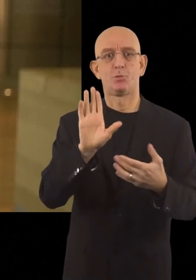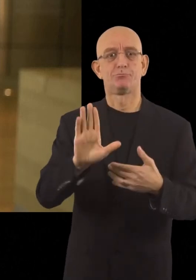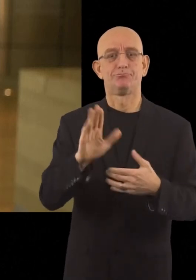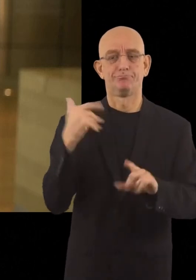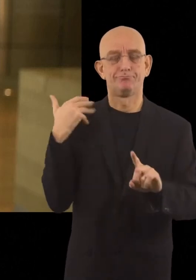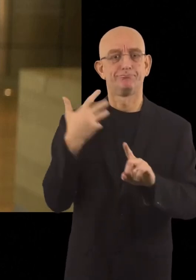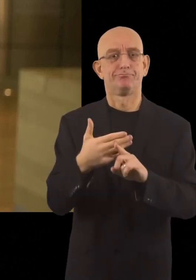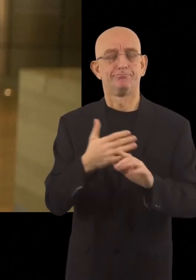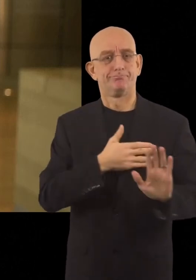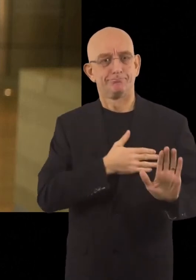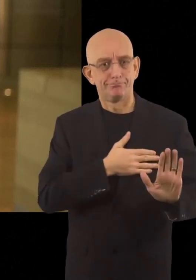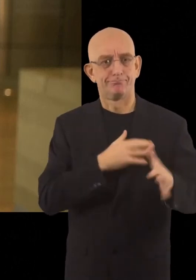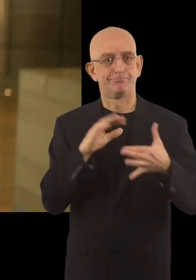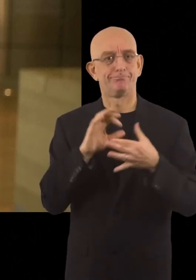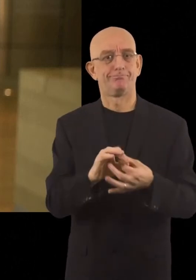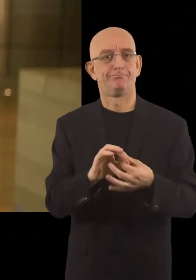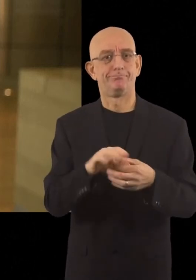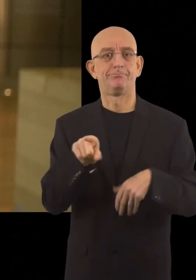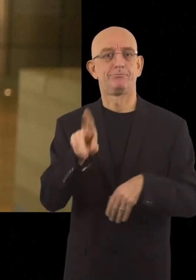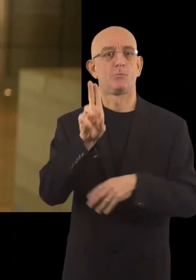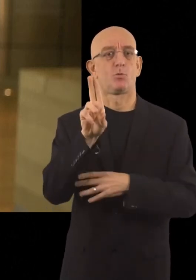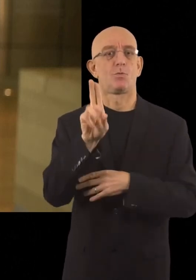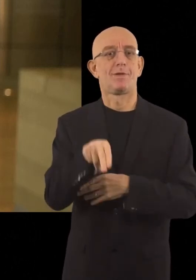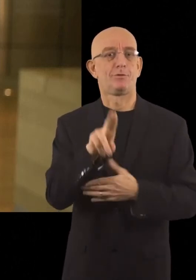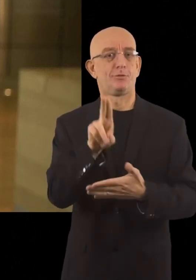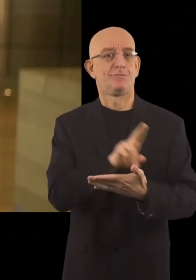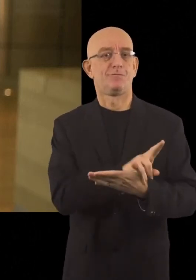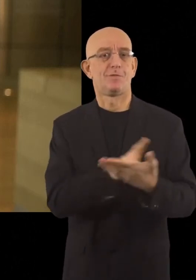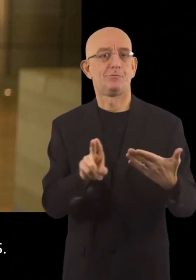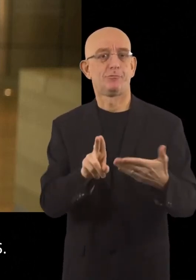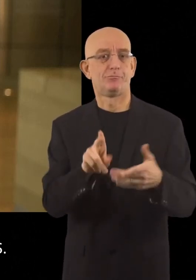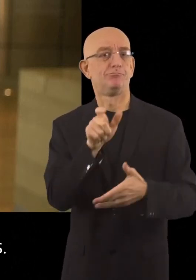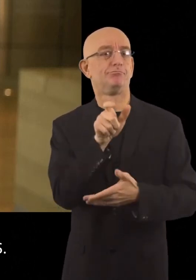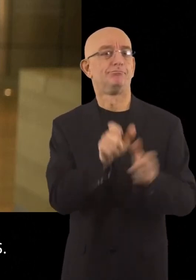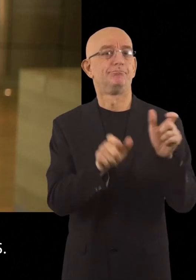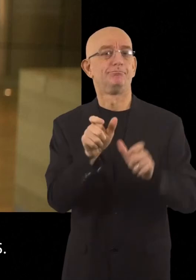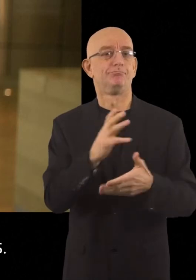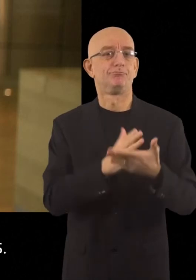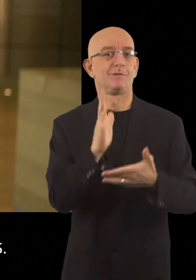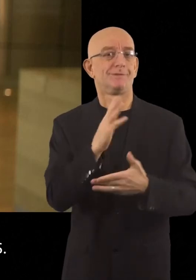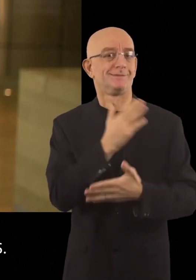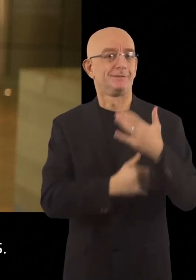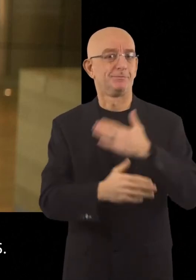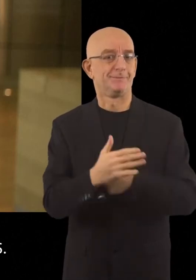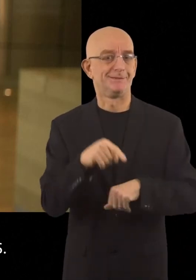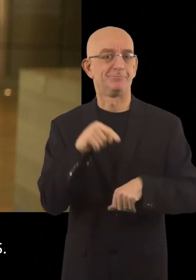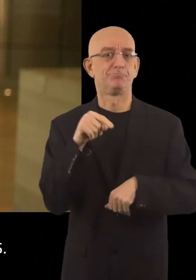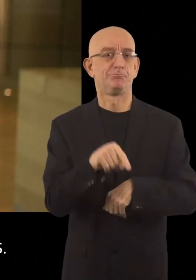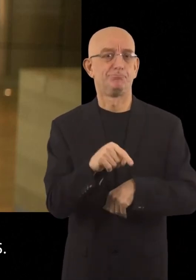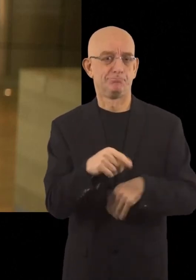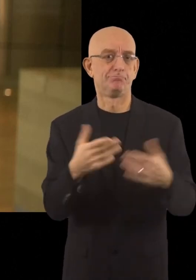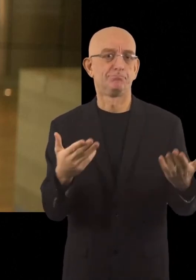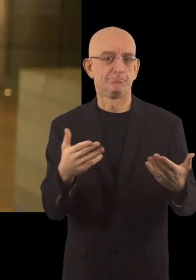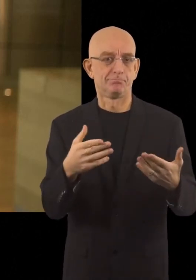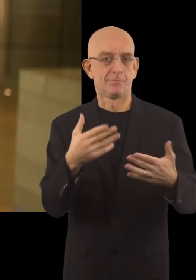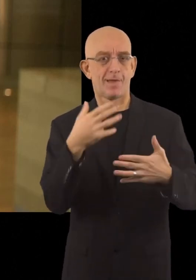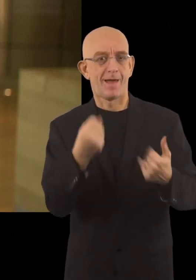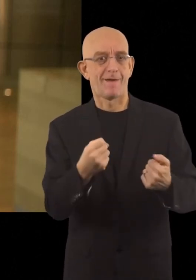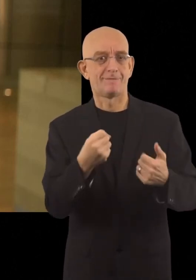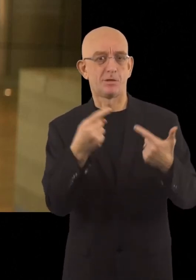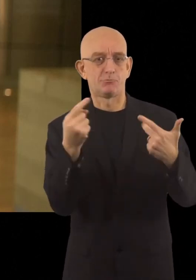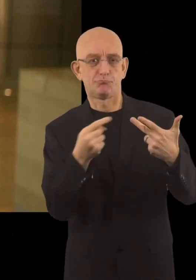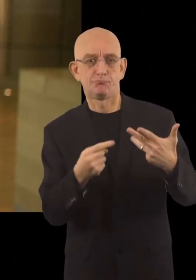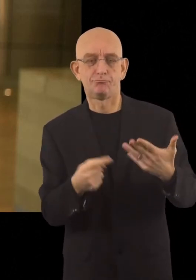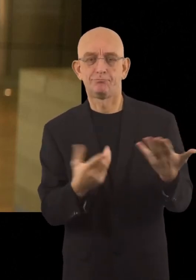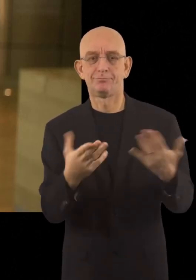account the EU's commitments under the United Nations Convention on the Rights of Persons with Disabilities. It will